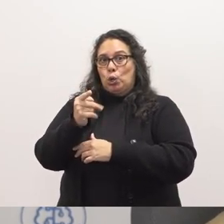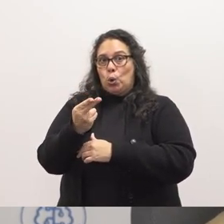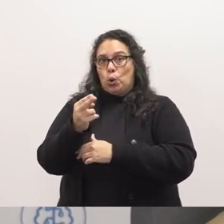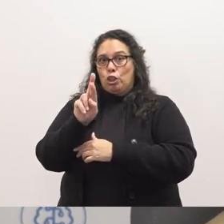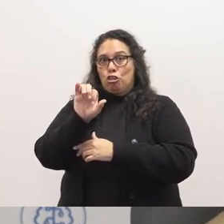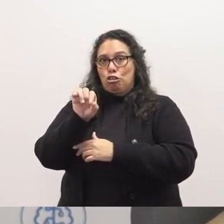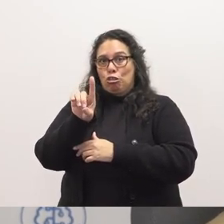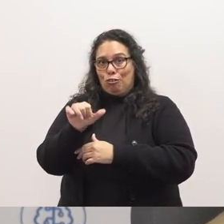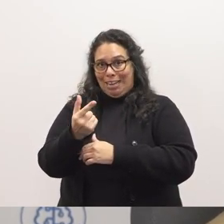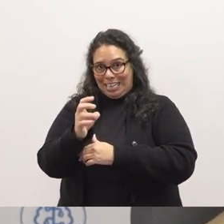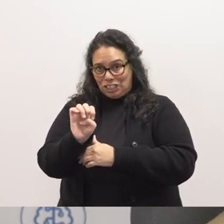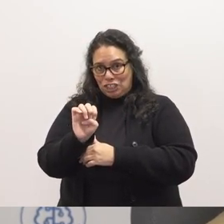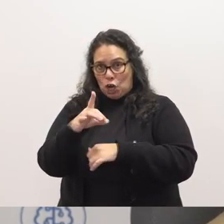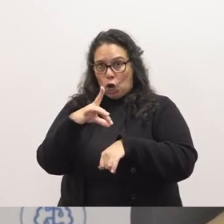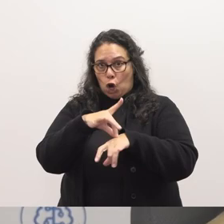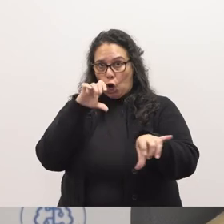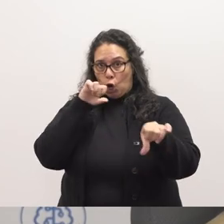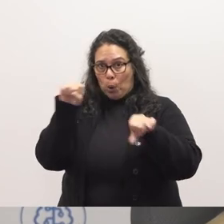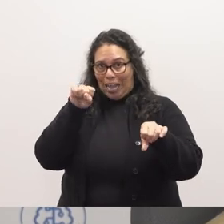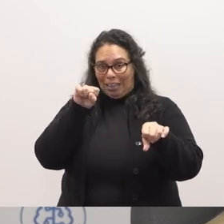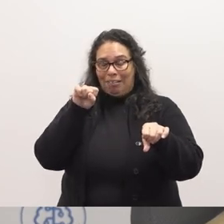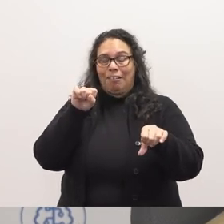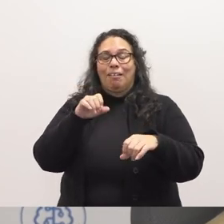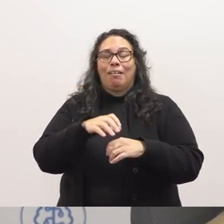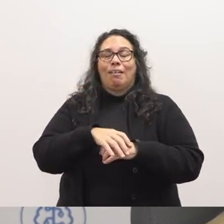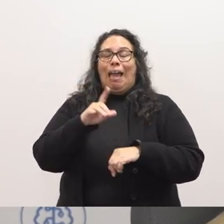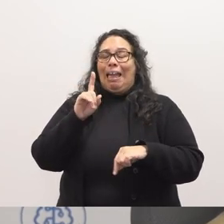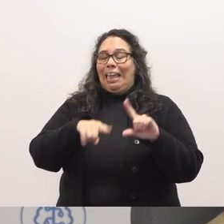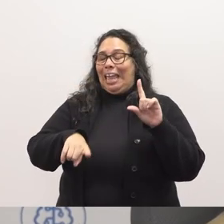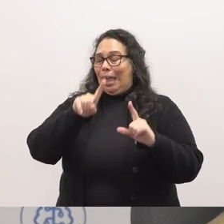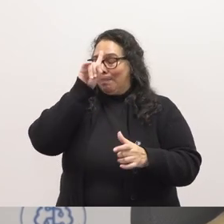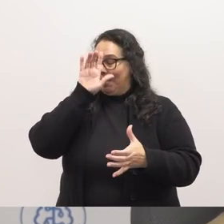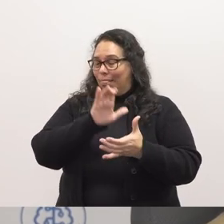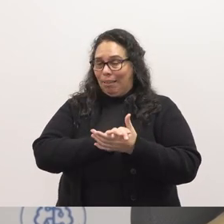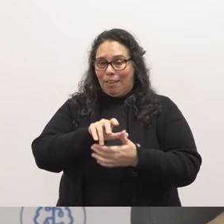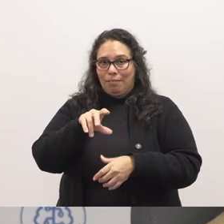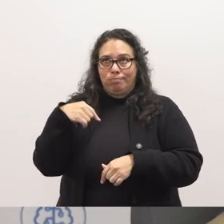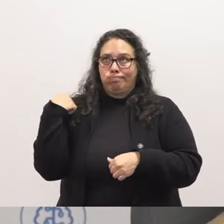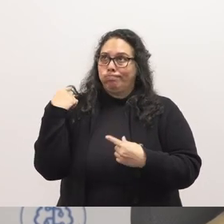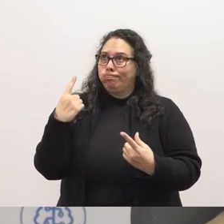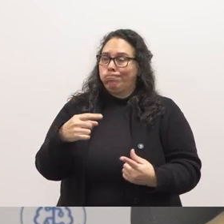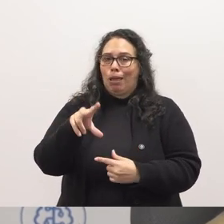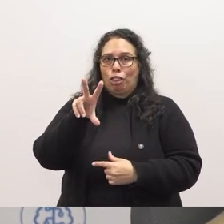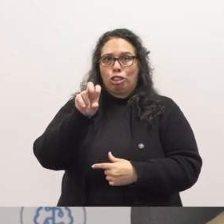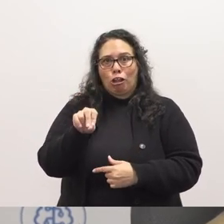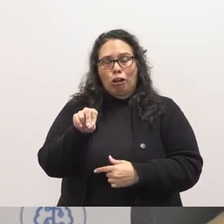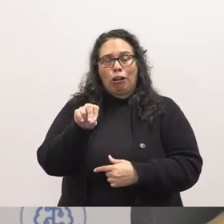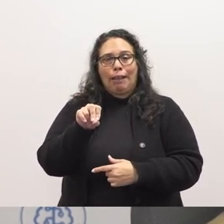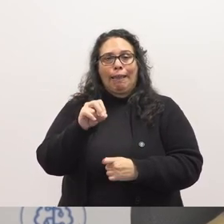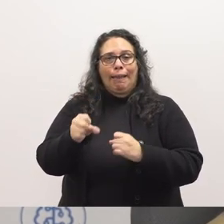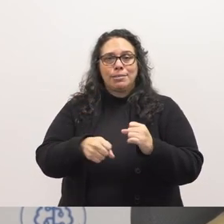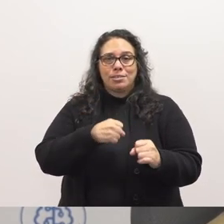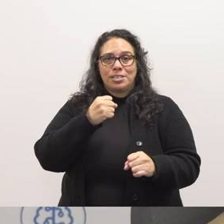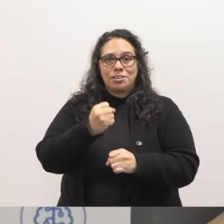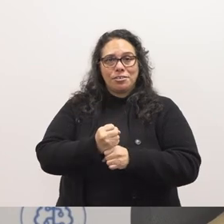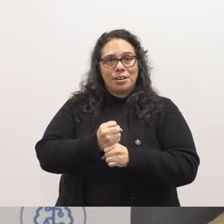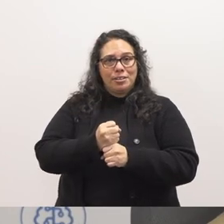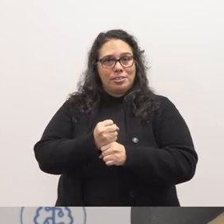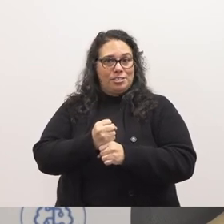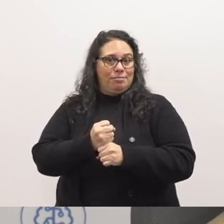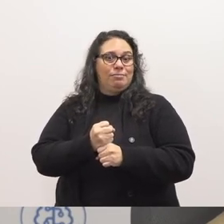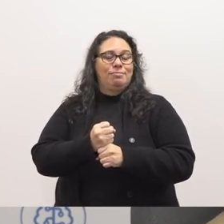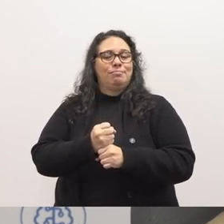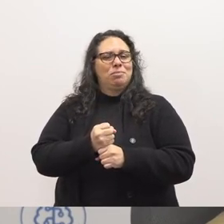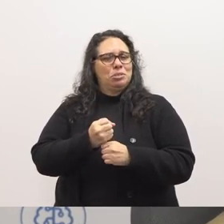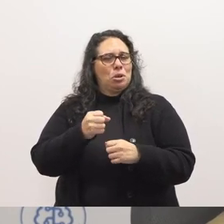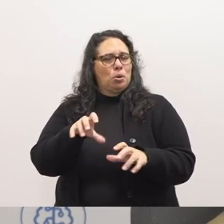years, but I thought maybe we could take this opportunity to stop and think about how